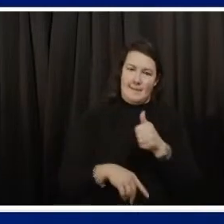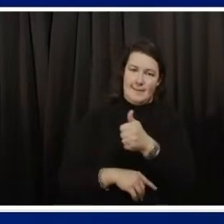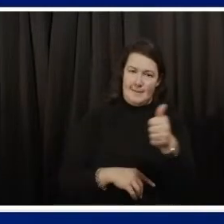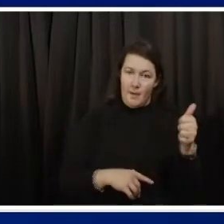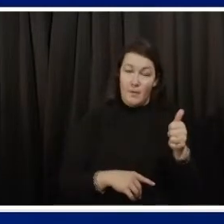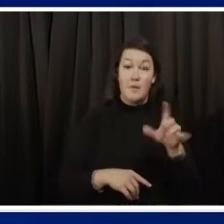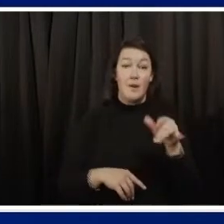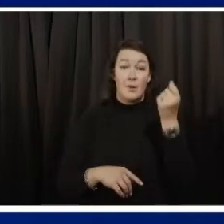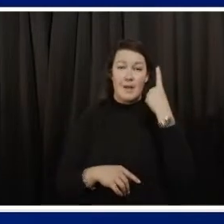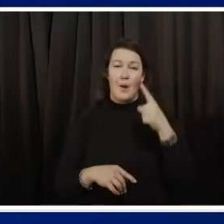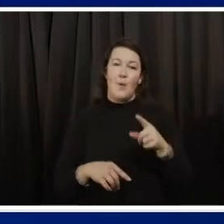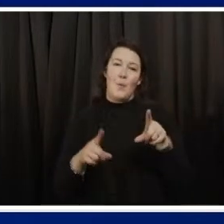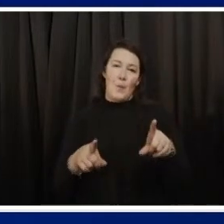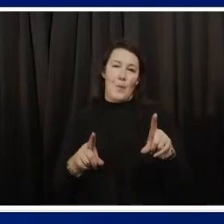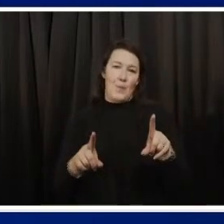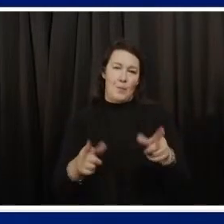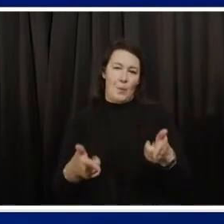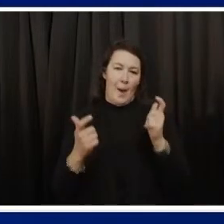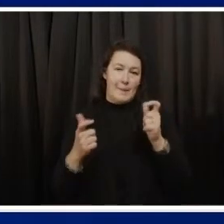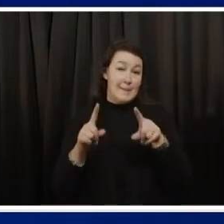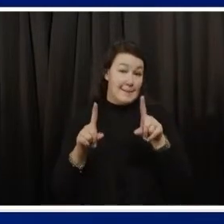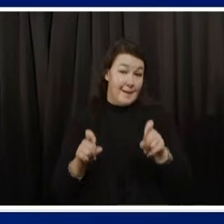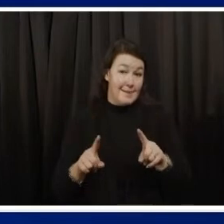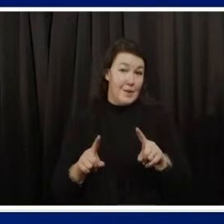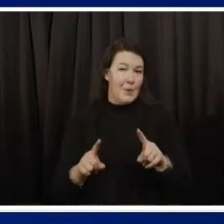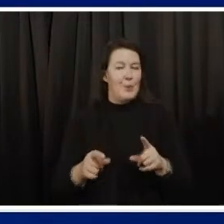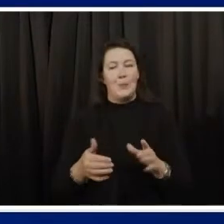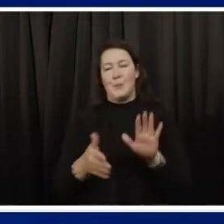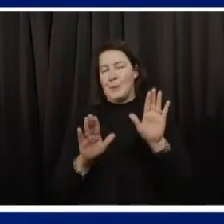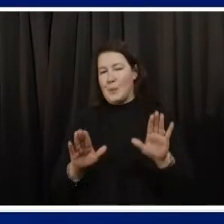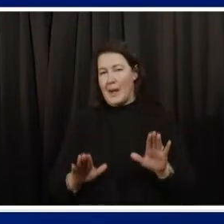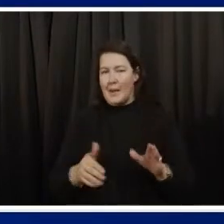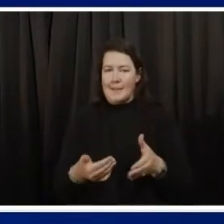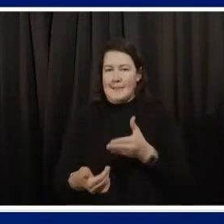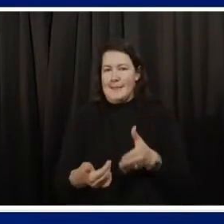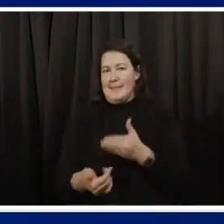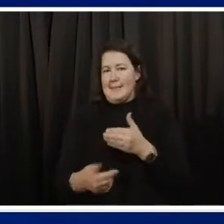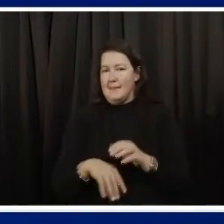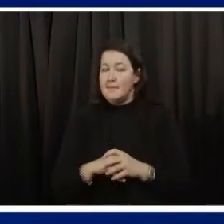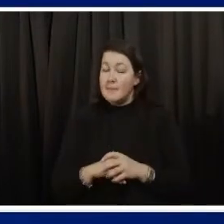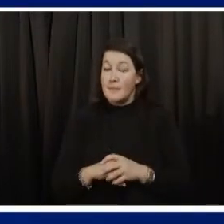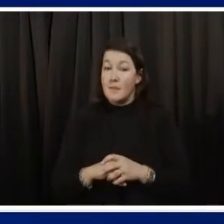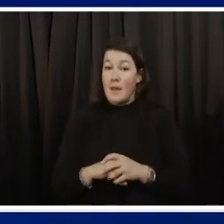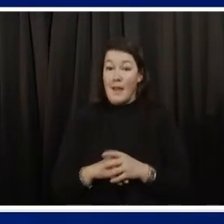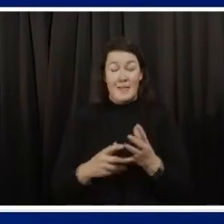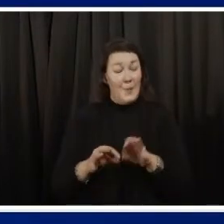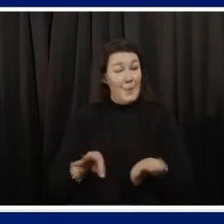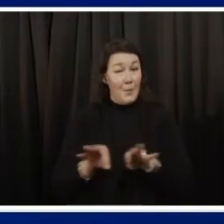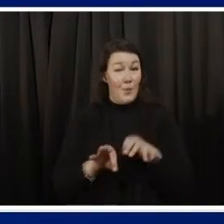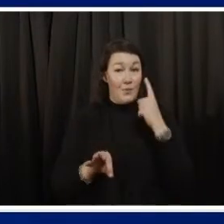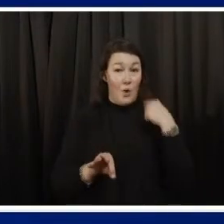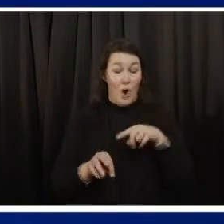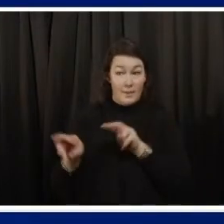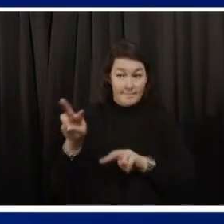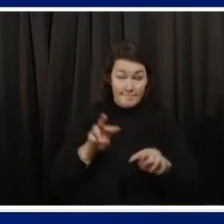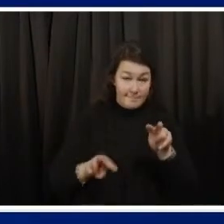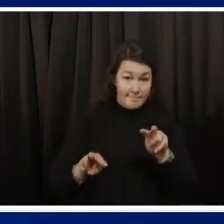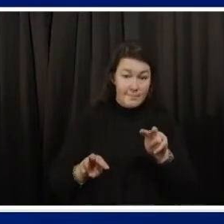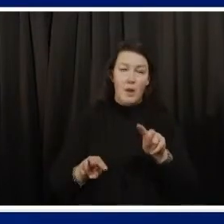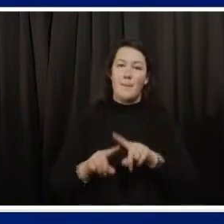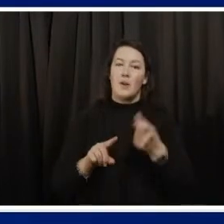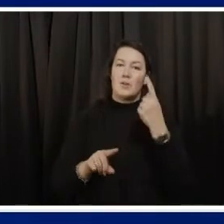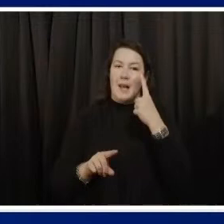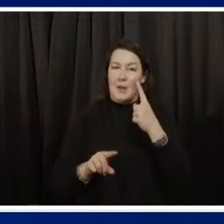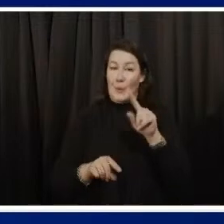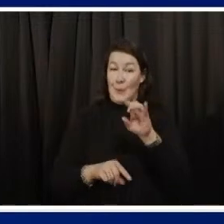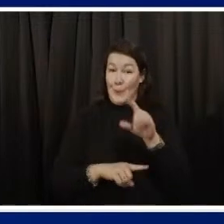Rapid tests are great screening tools, and they are convenient, an important part of our surveillance system as well, but they are not the tool that